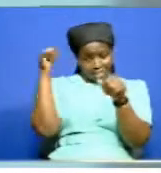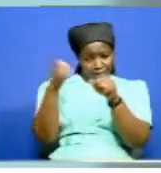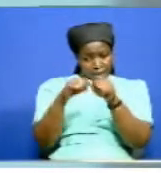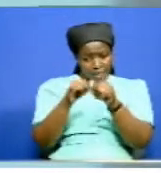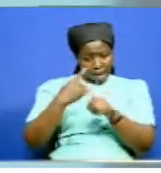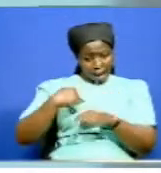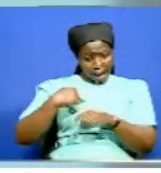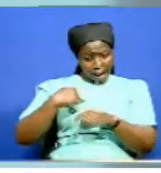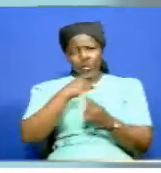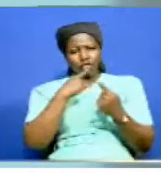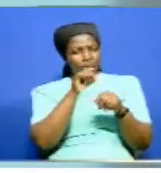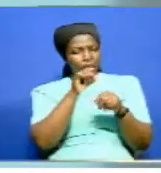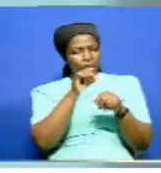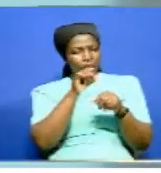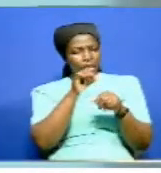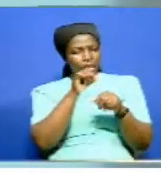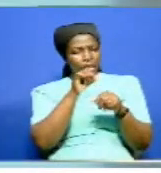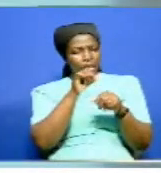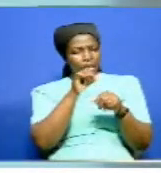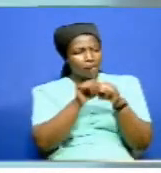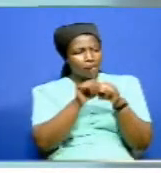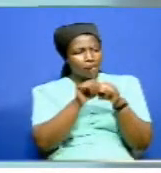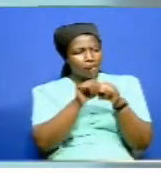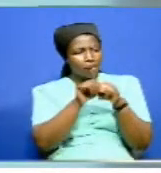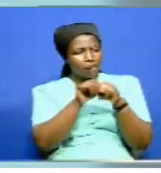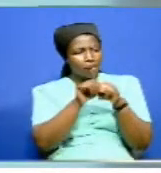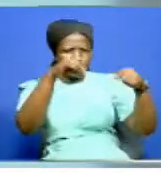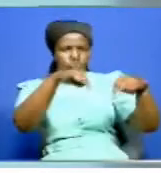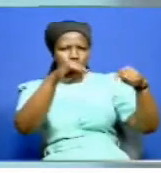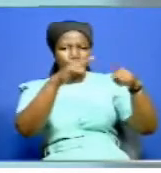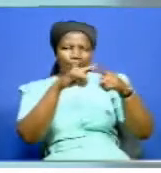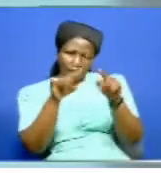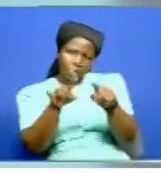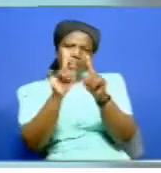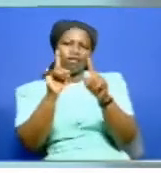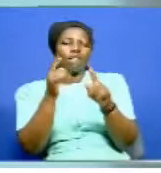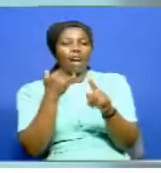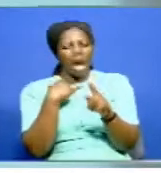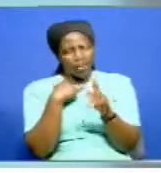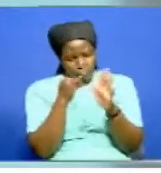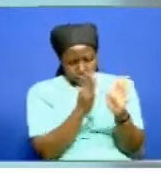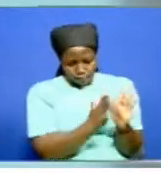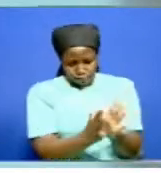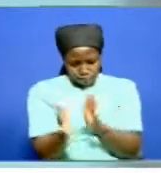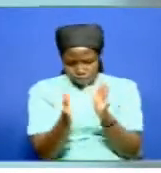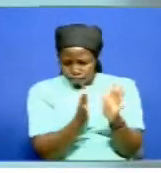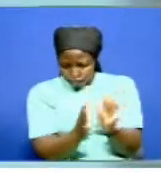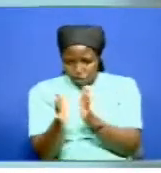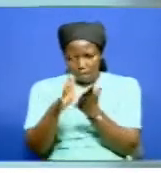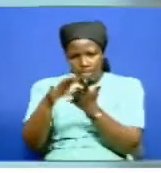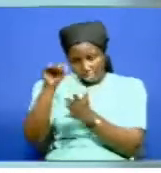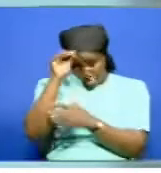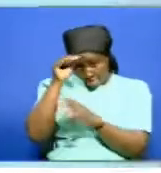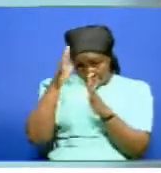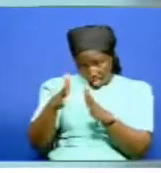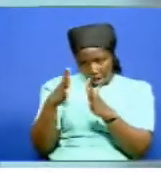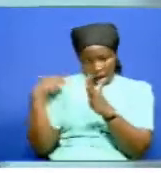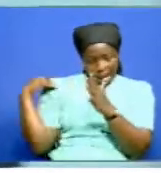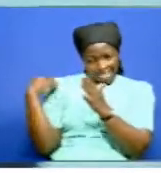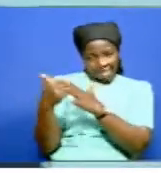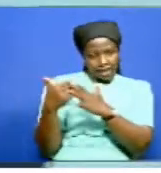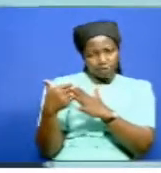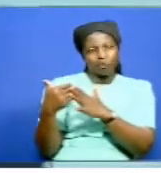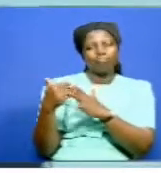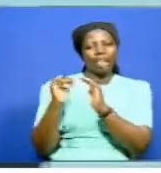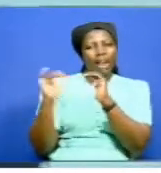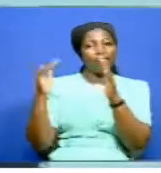talking about examination. But we want that have been able to prepare these learners to get to a point where now they can be able to